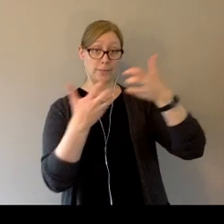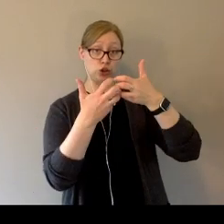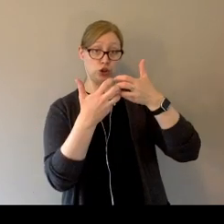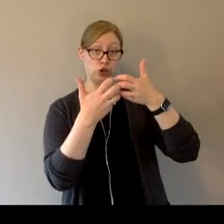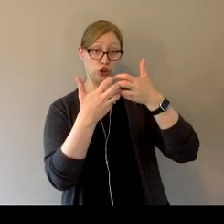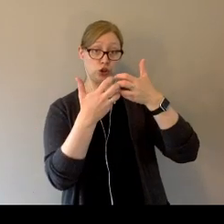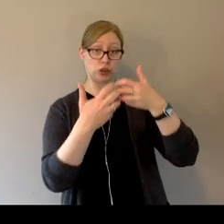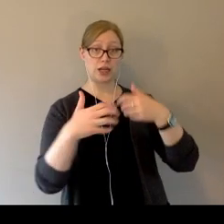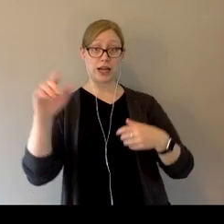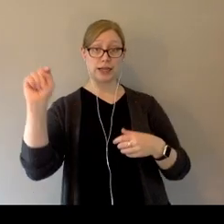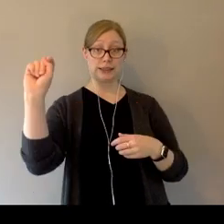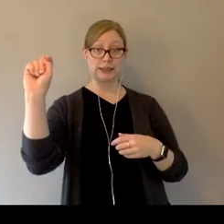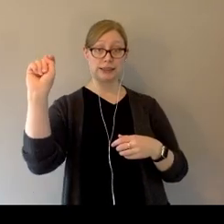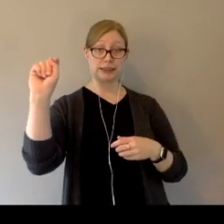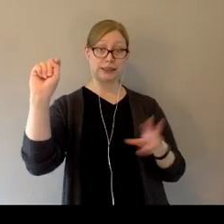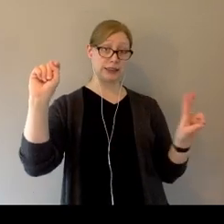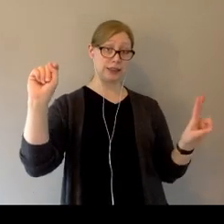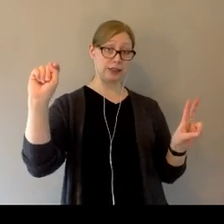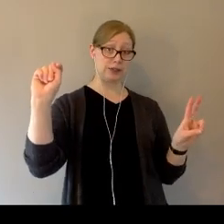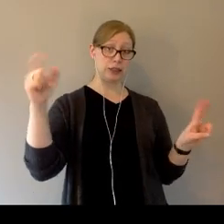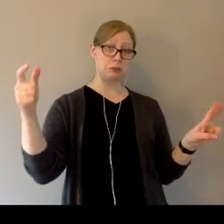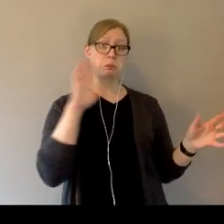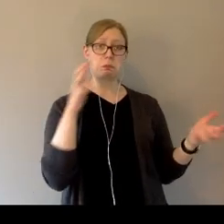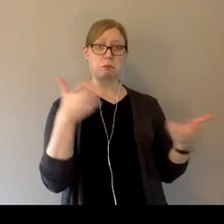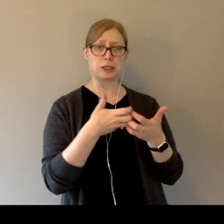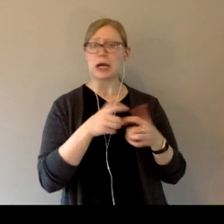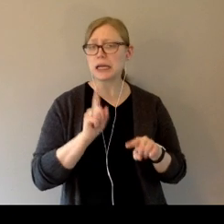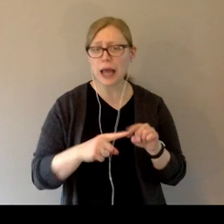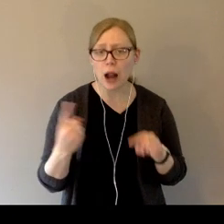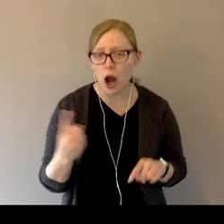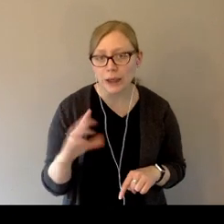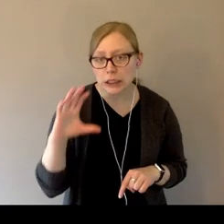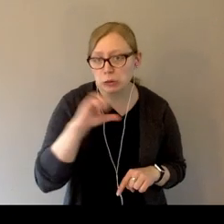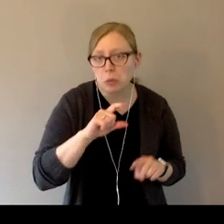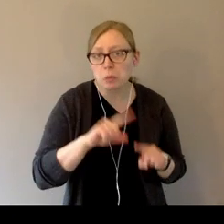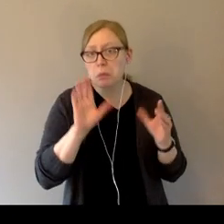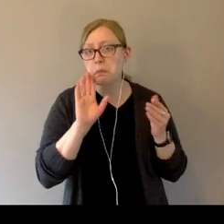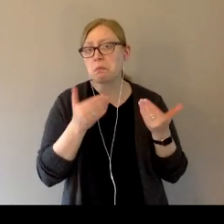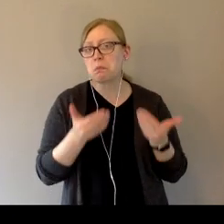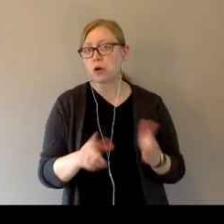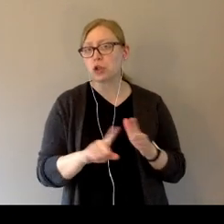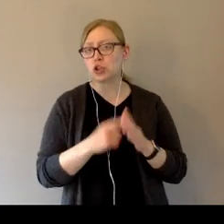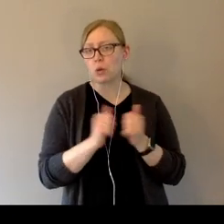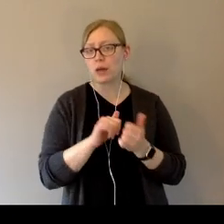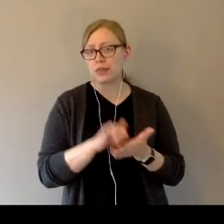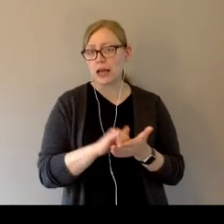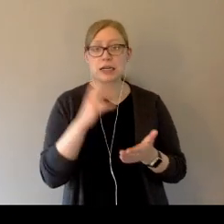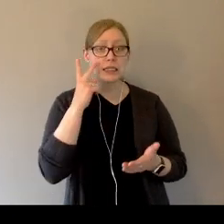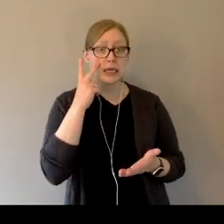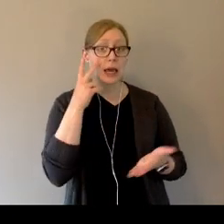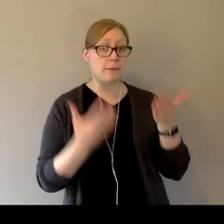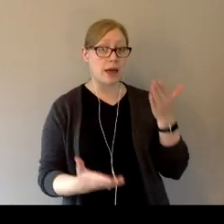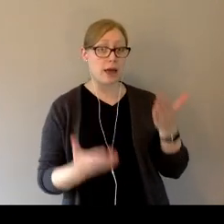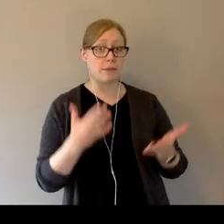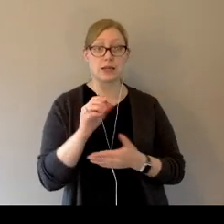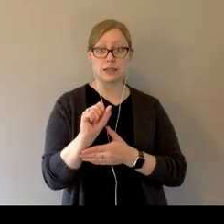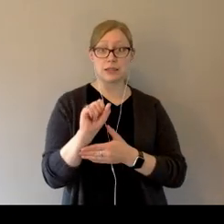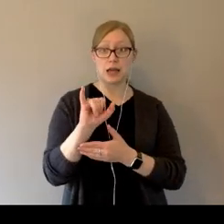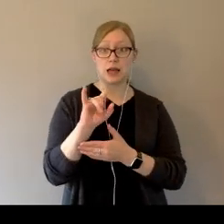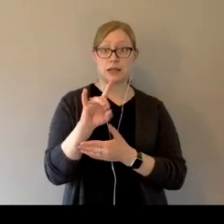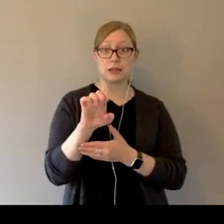this one. Now you can't always assume, but we're going to start with that and see if our sides match up in that way.